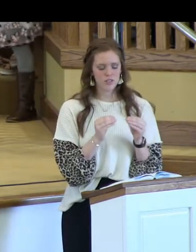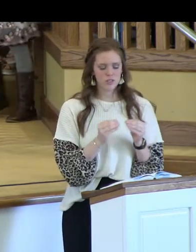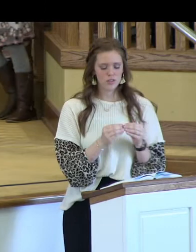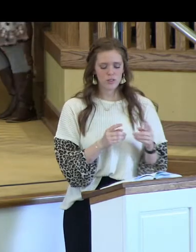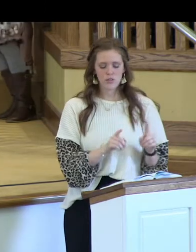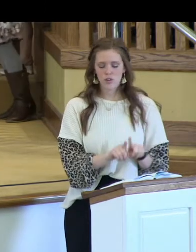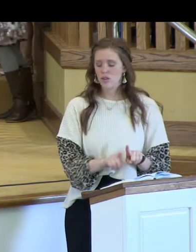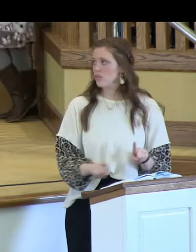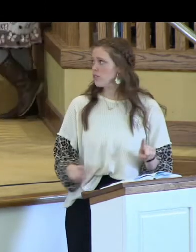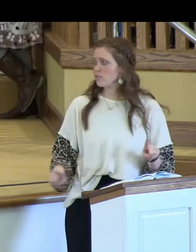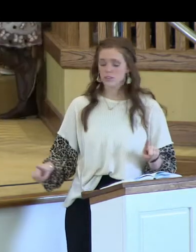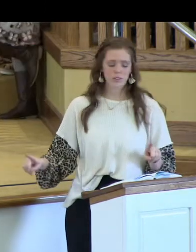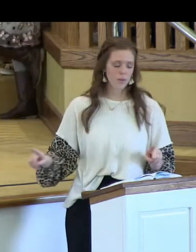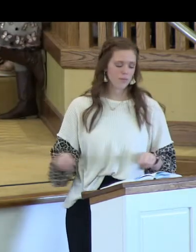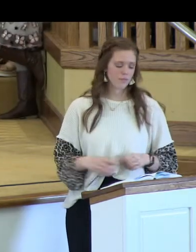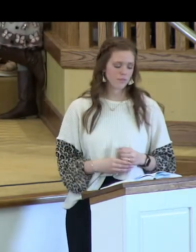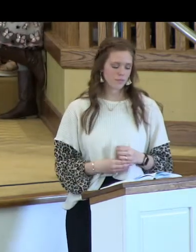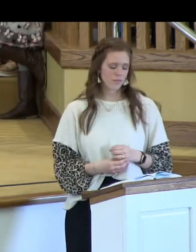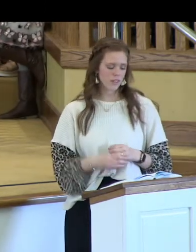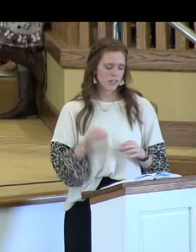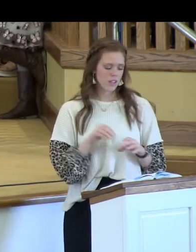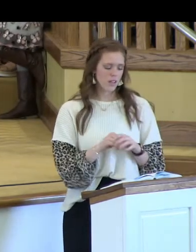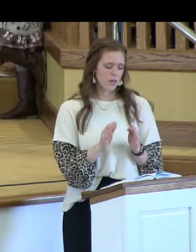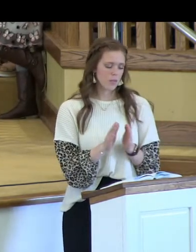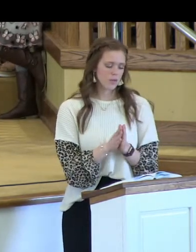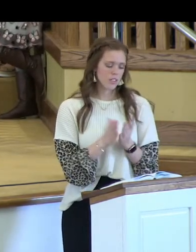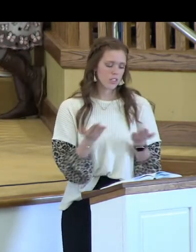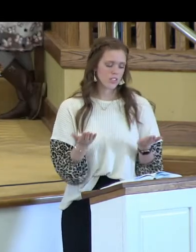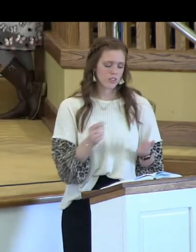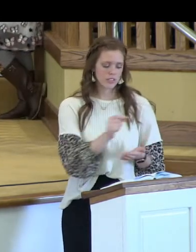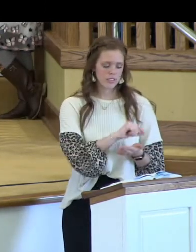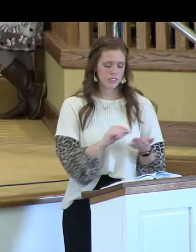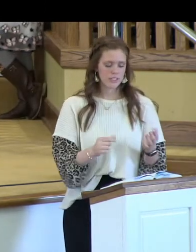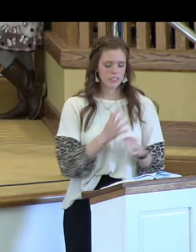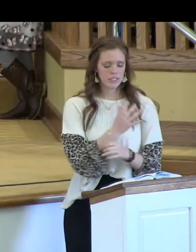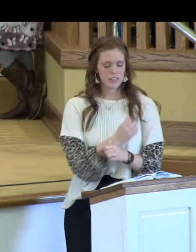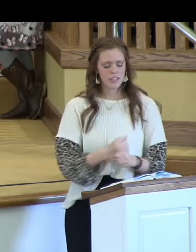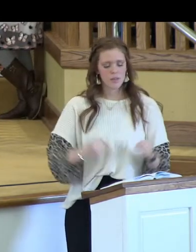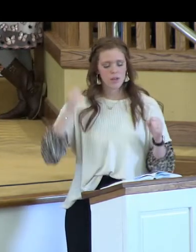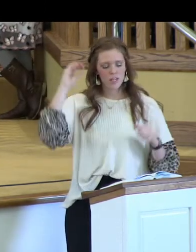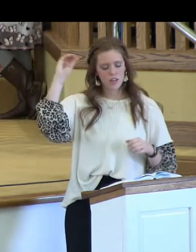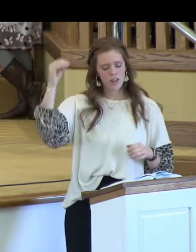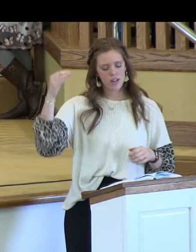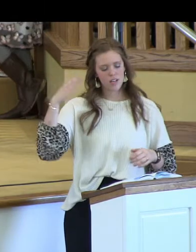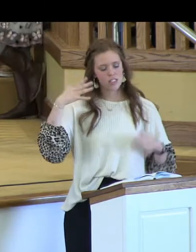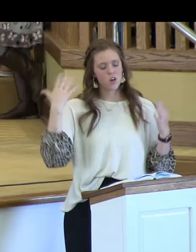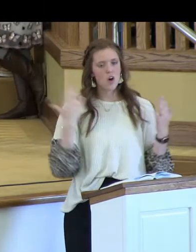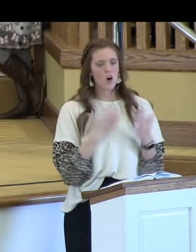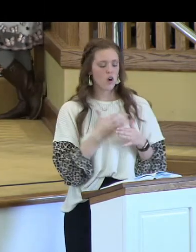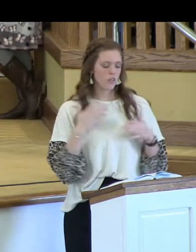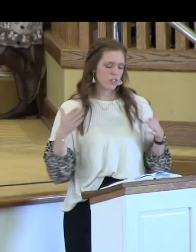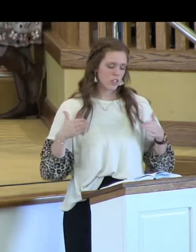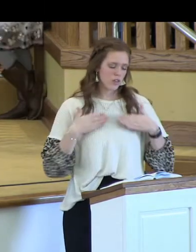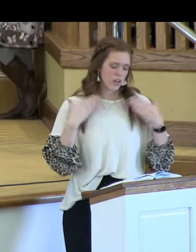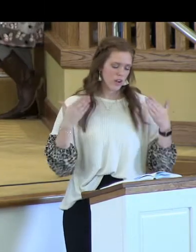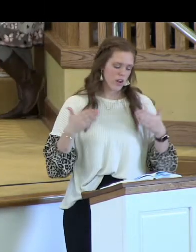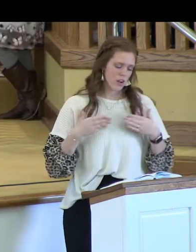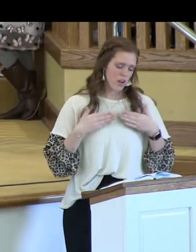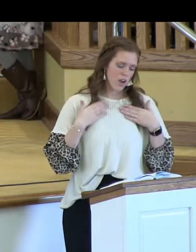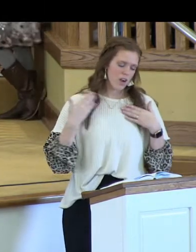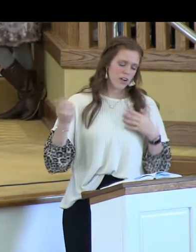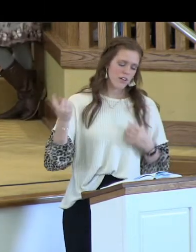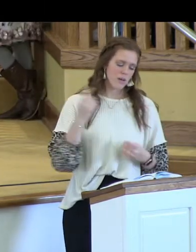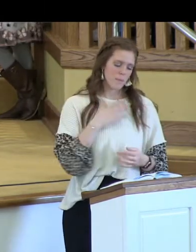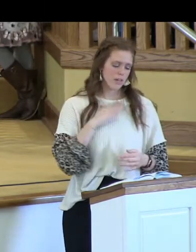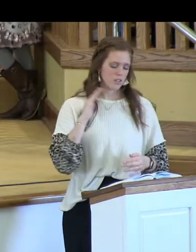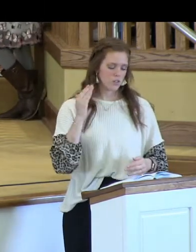evermore. On the last, in the book 'tis written, saved by grace, oh, the joy that came